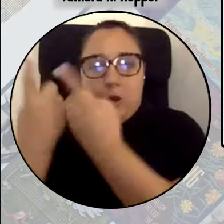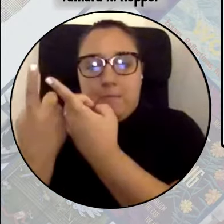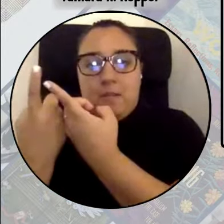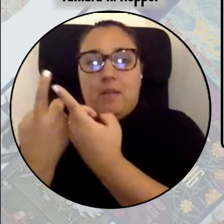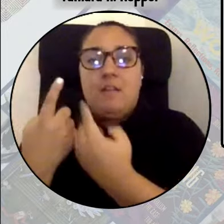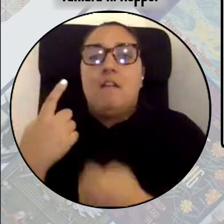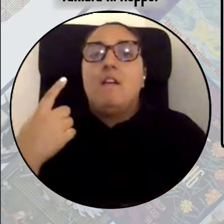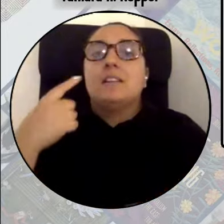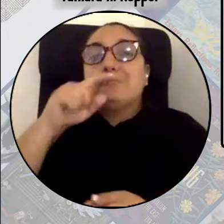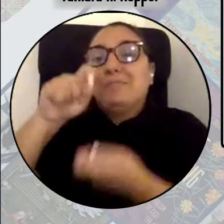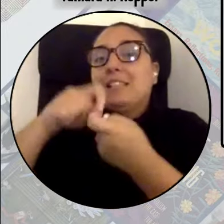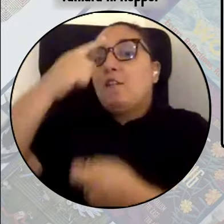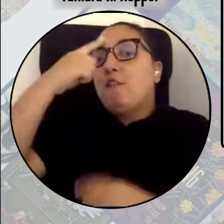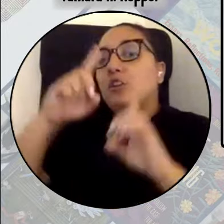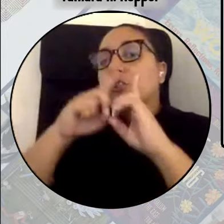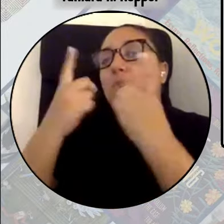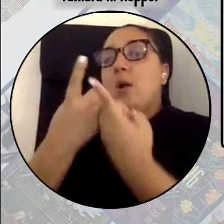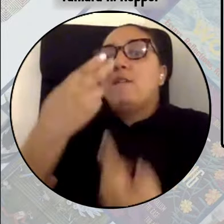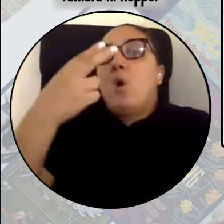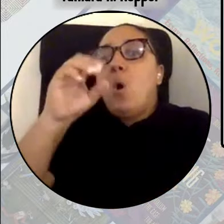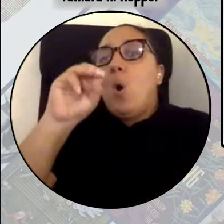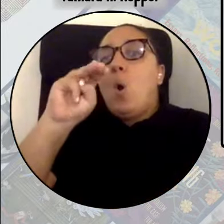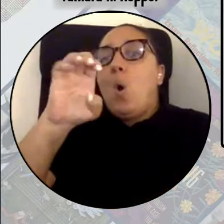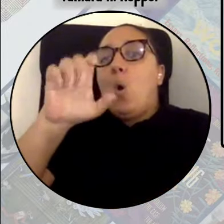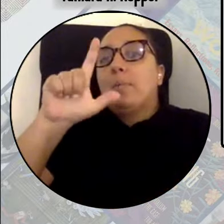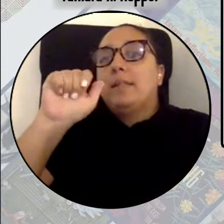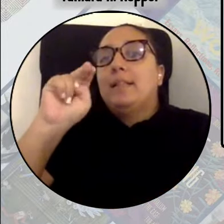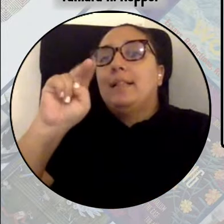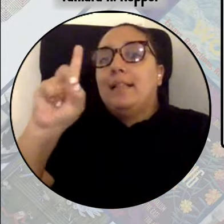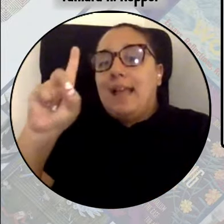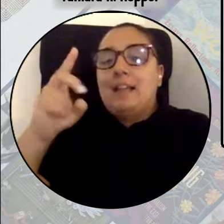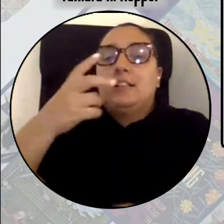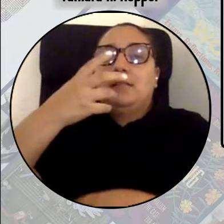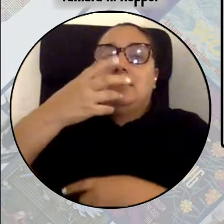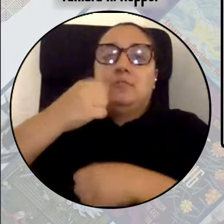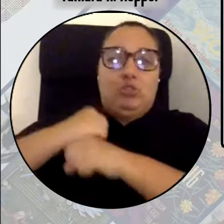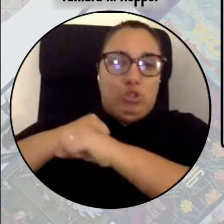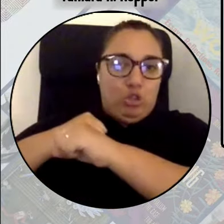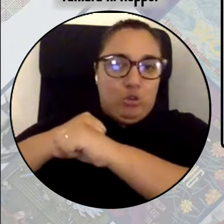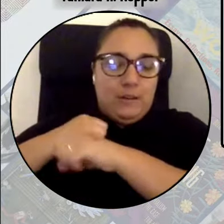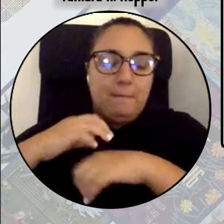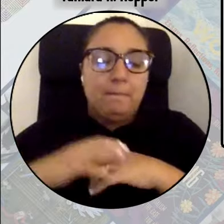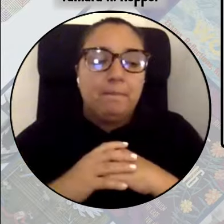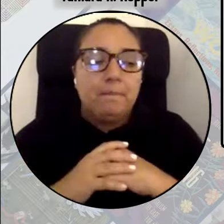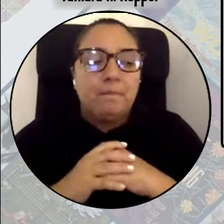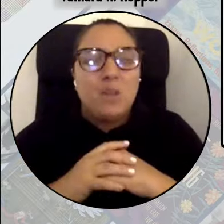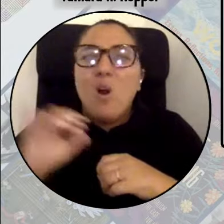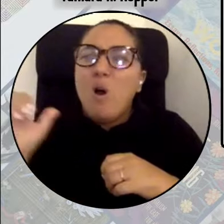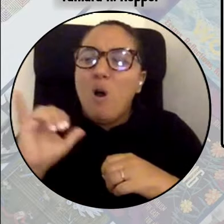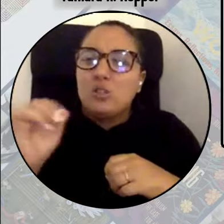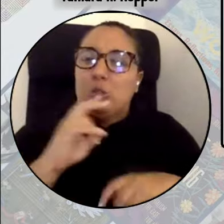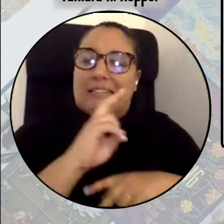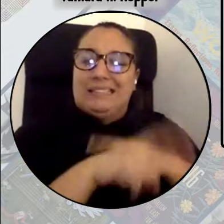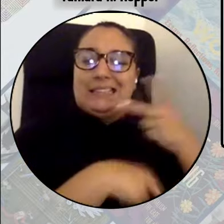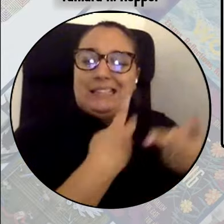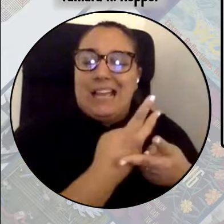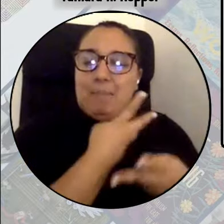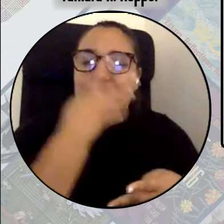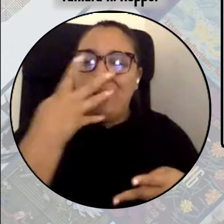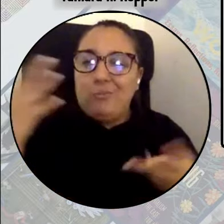Homeland Security. We're also going to learn about kind of types of immigrants, meaning what are the kind of different categories of